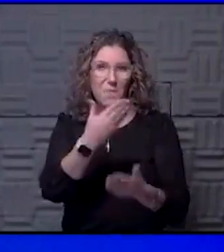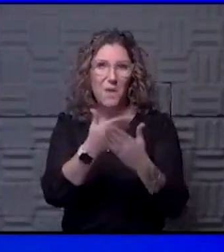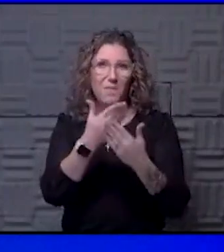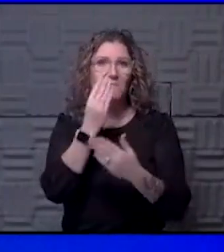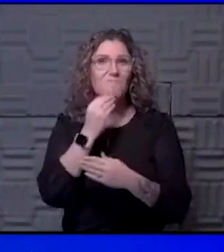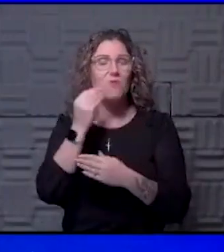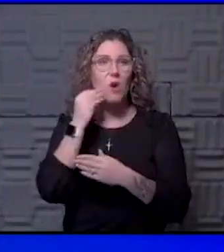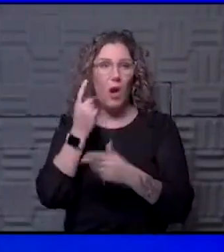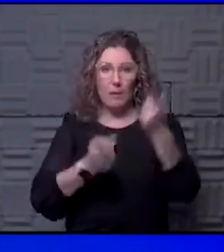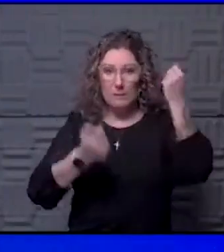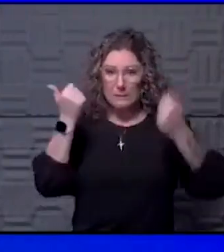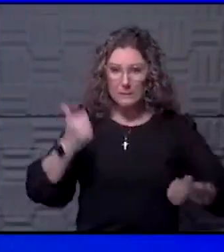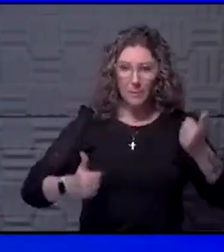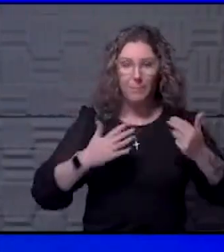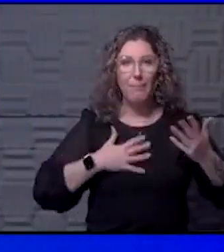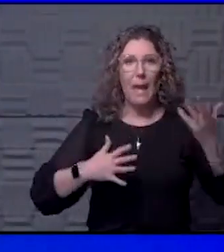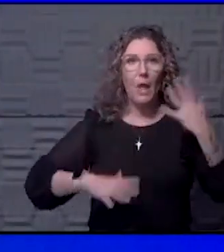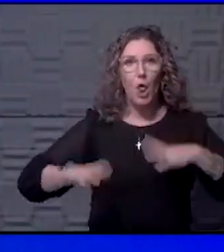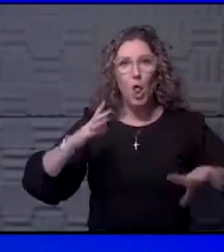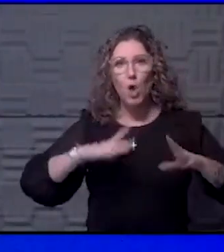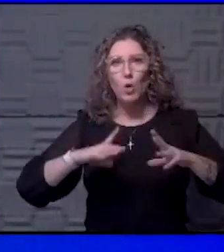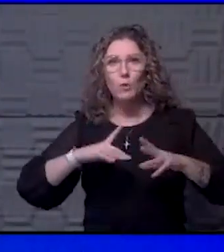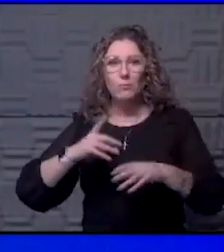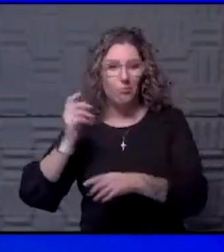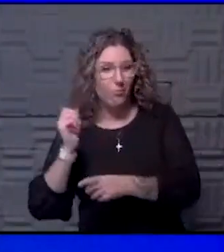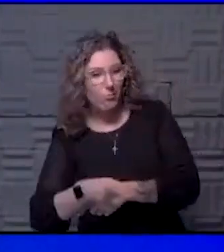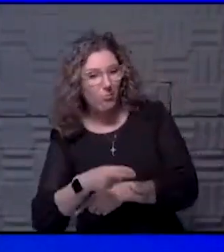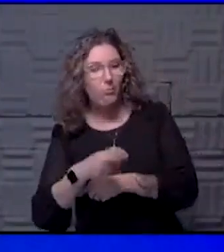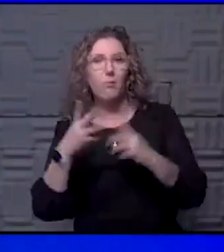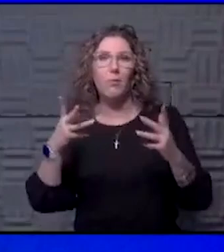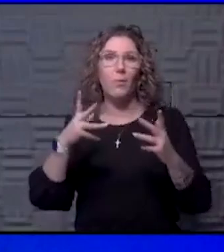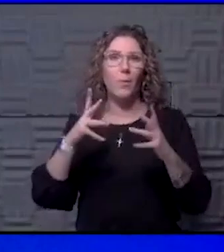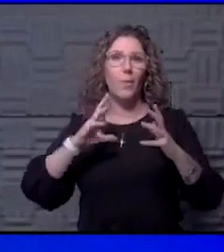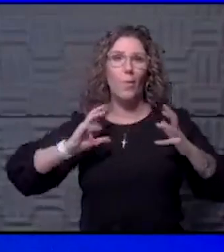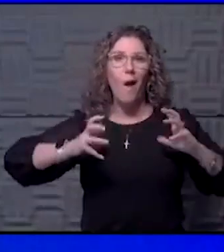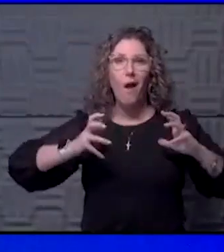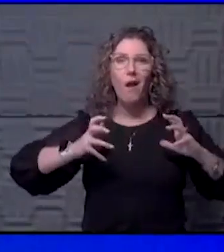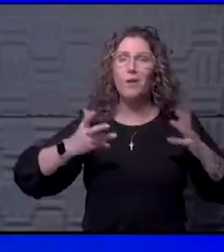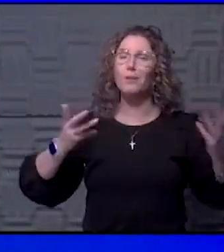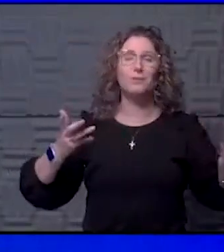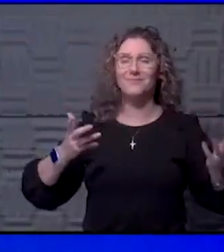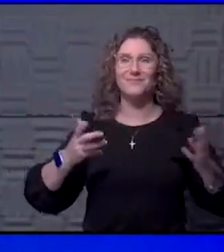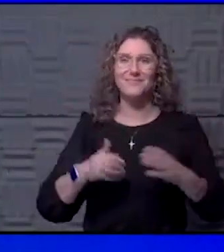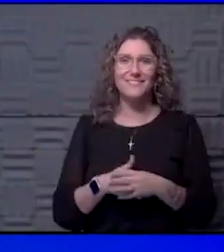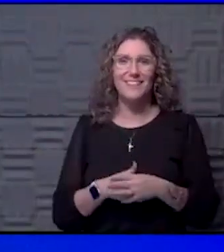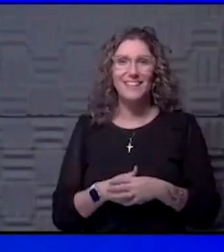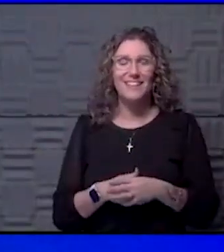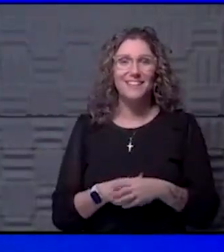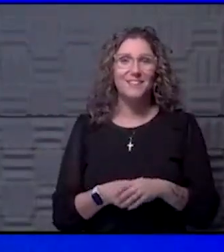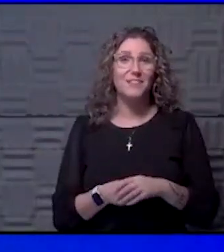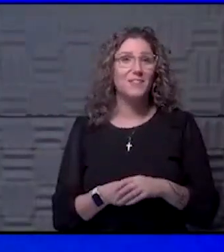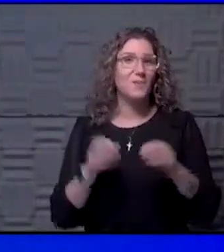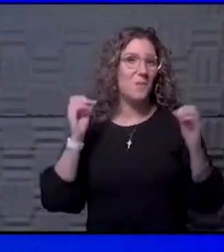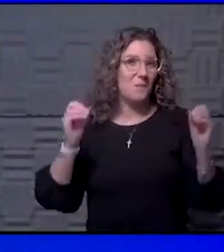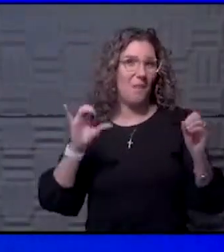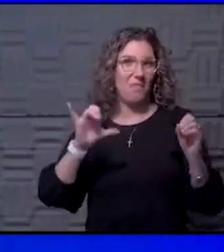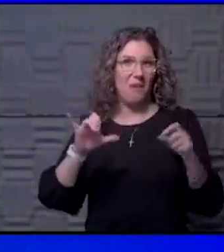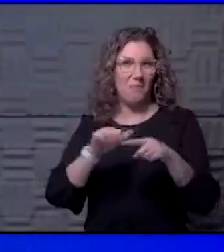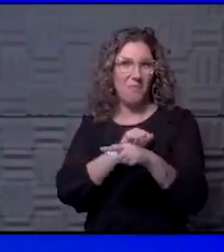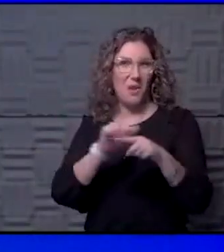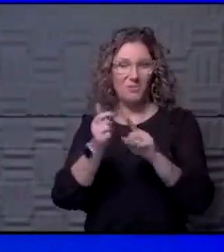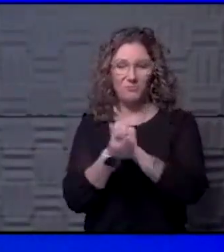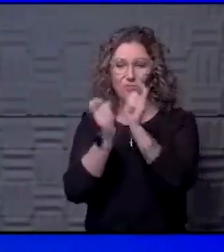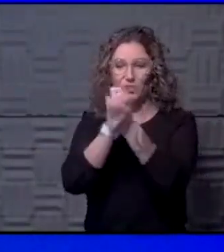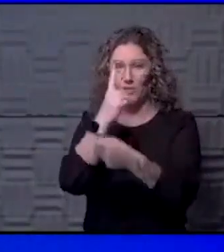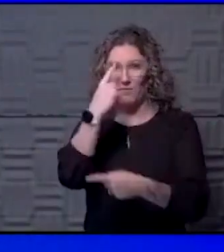off the clothes inside the garage and dumping them directly into the washing machine or anything like that. So none of that practice really changed